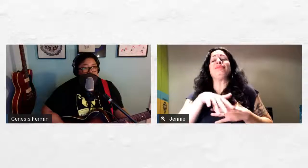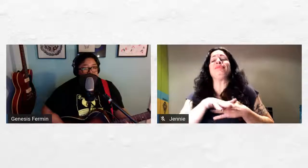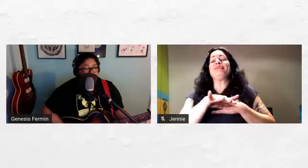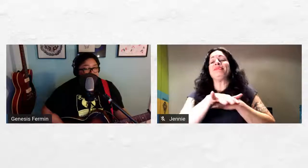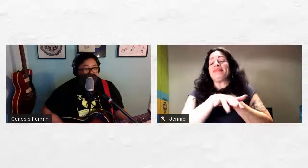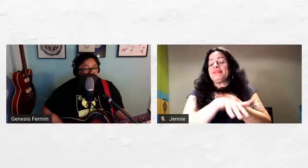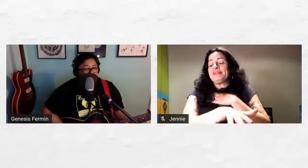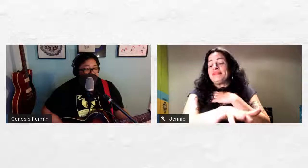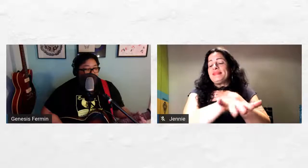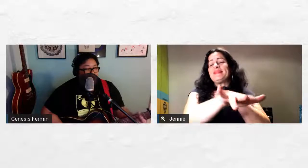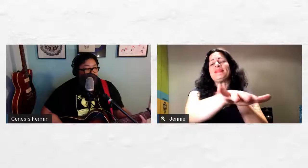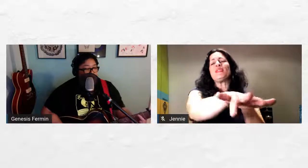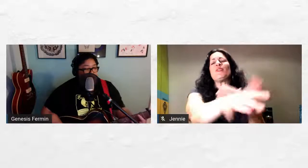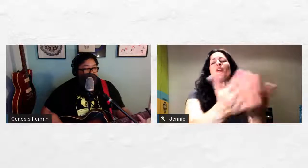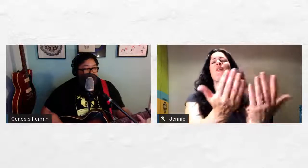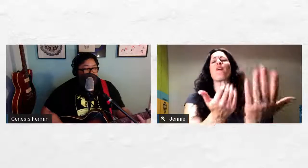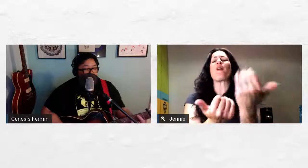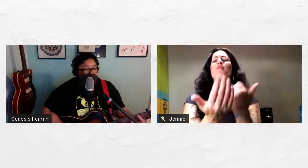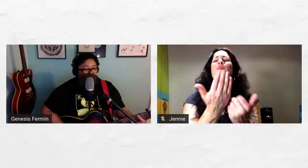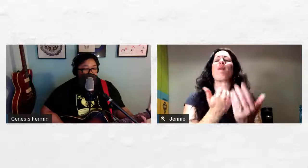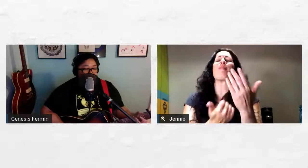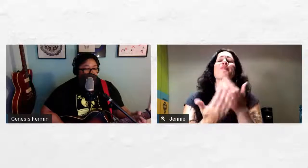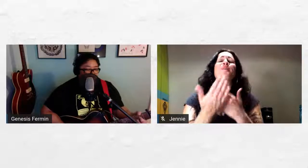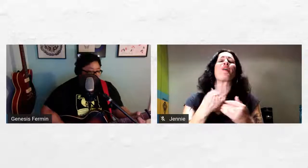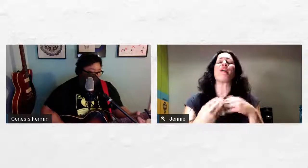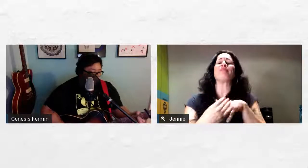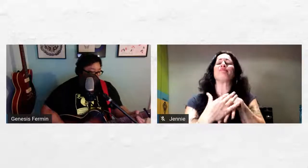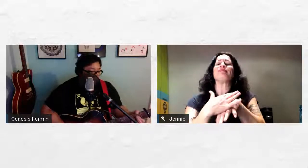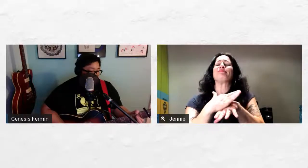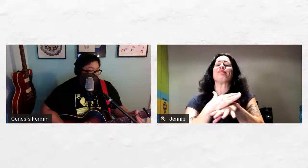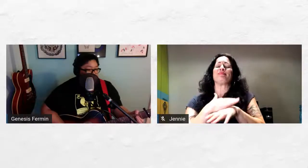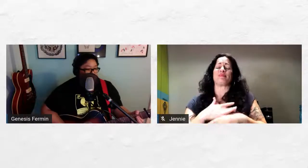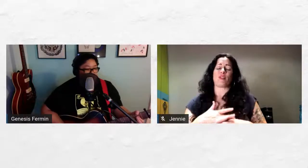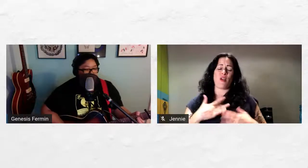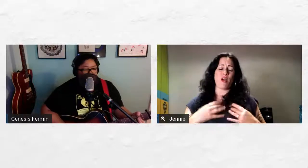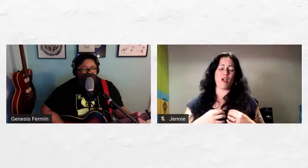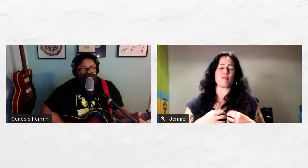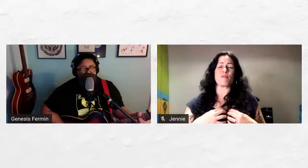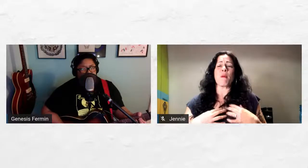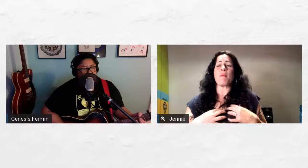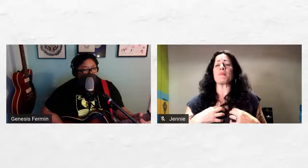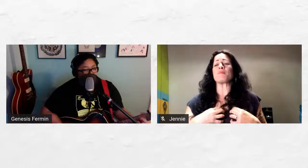Really make my heart overflow.